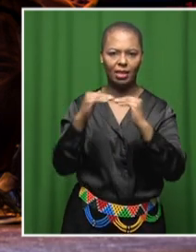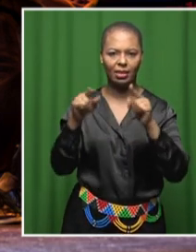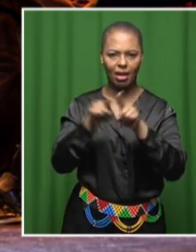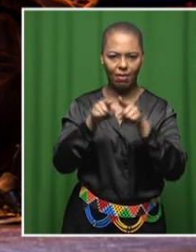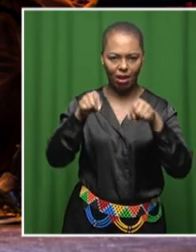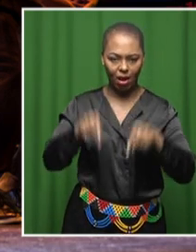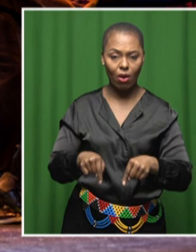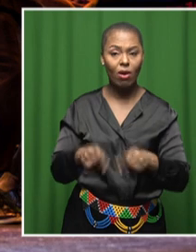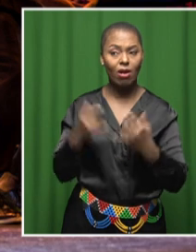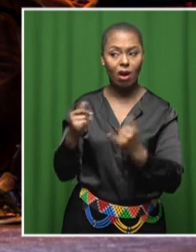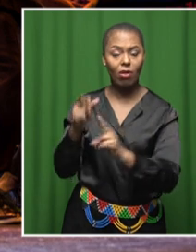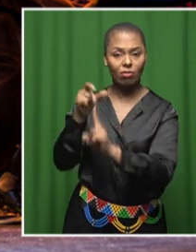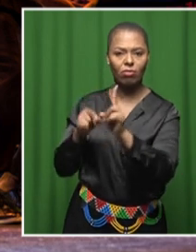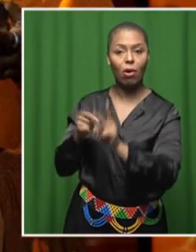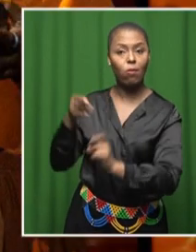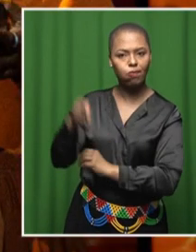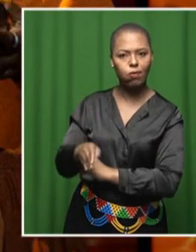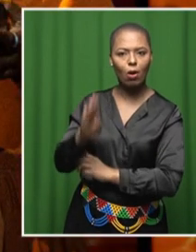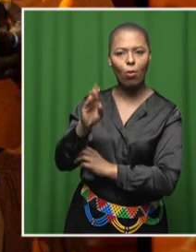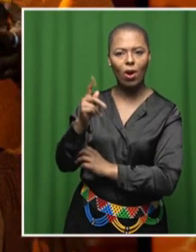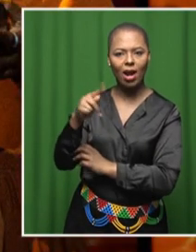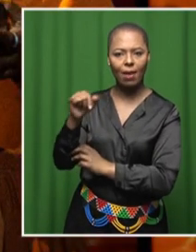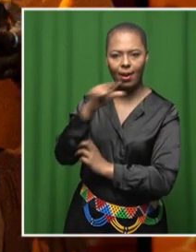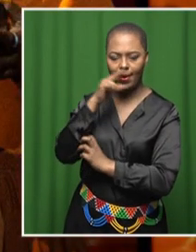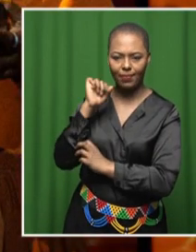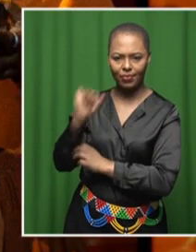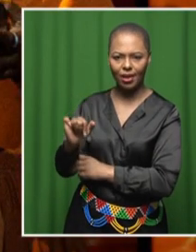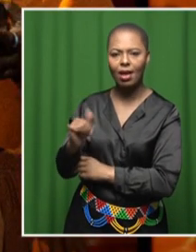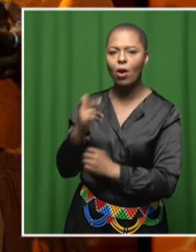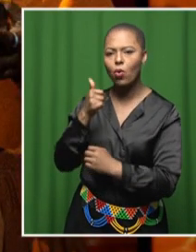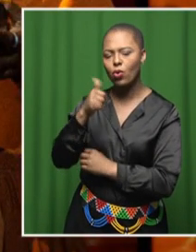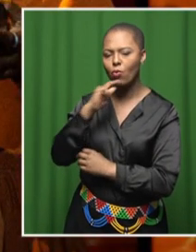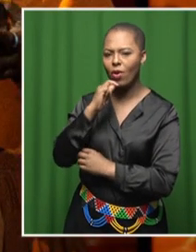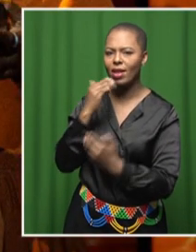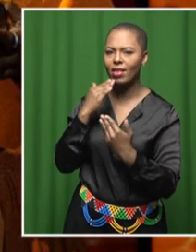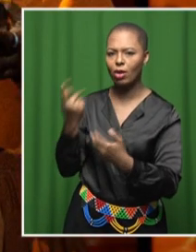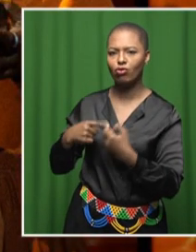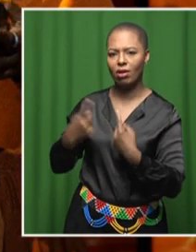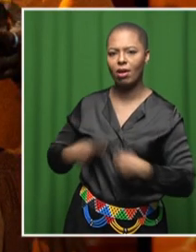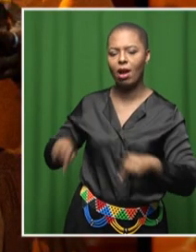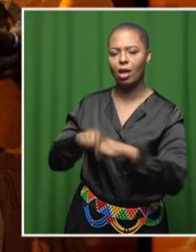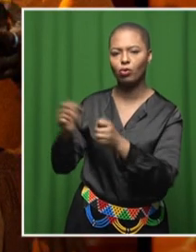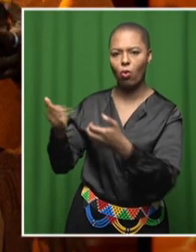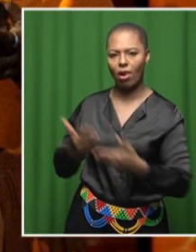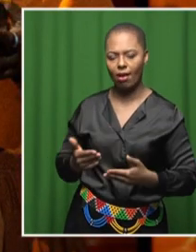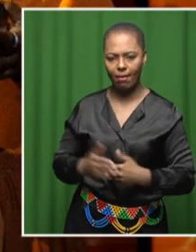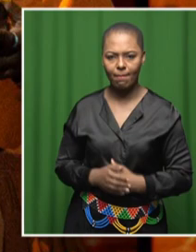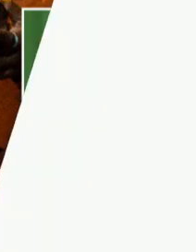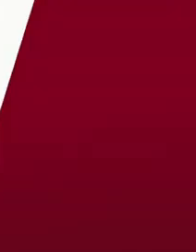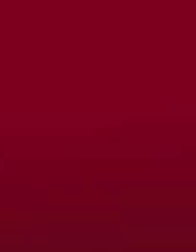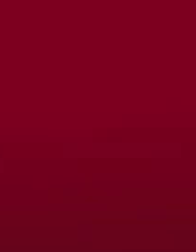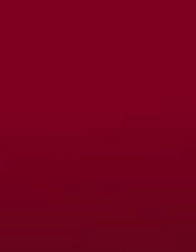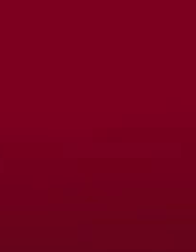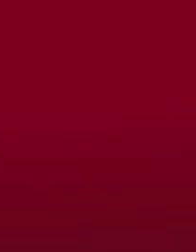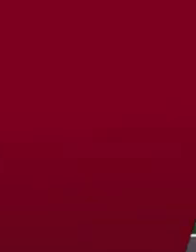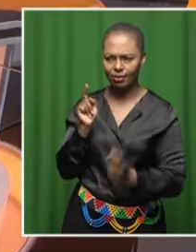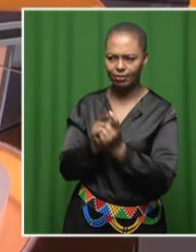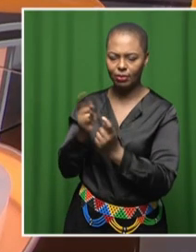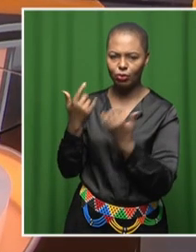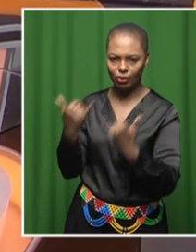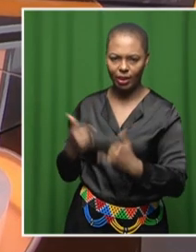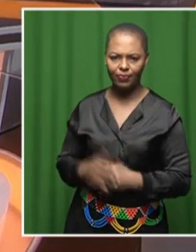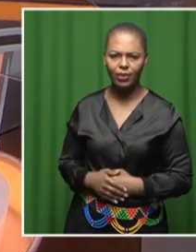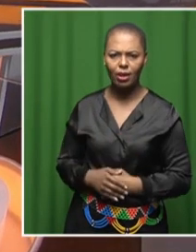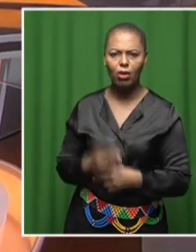to the producer Shadrack Bokaba. Dr. Bokaba, very good morning. Thank you so much for joining us. Welcome. Thank you for having me. Good stuff. Great having you this morning. You produced this musical and